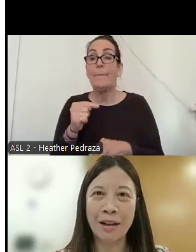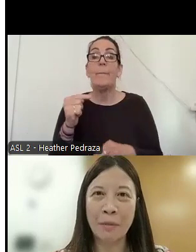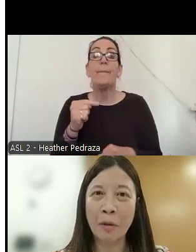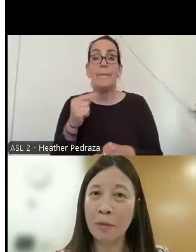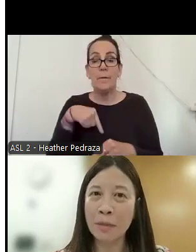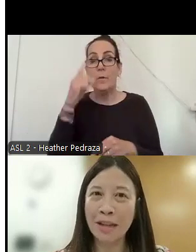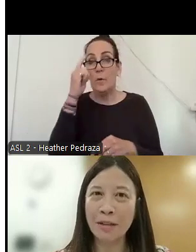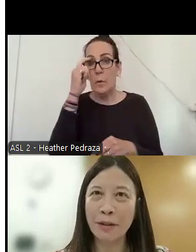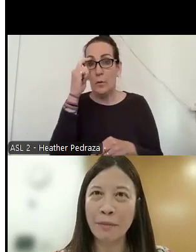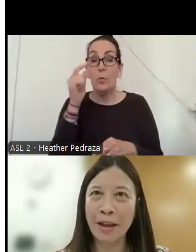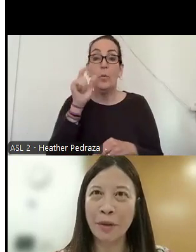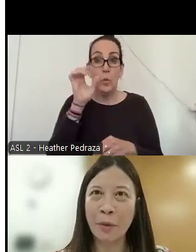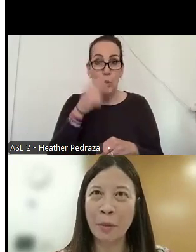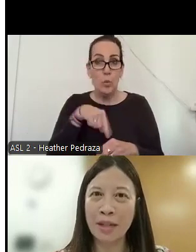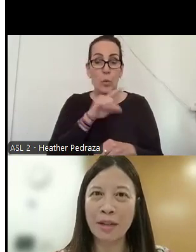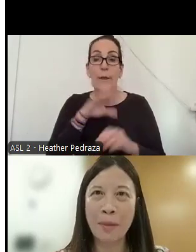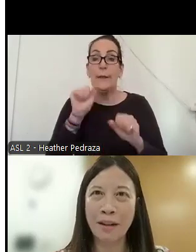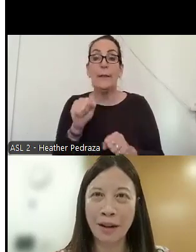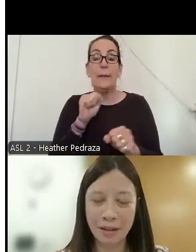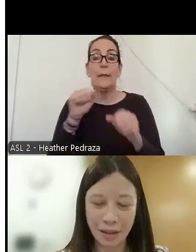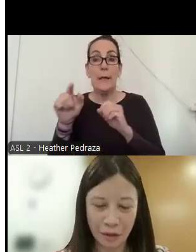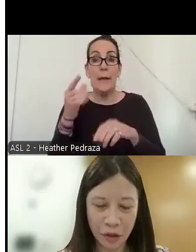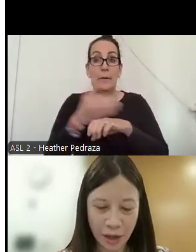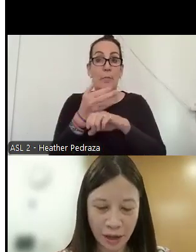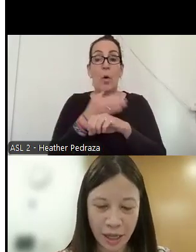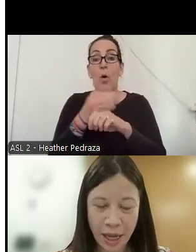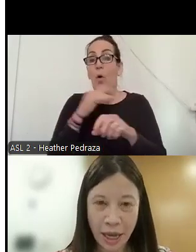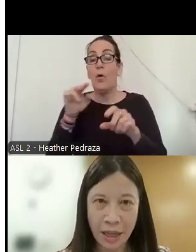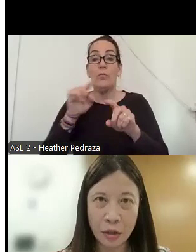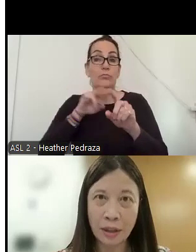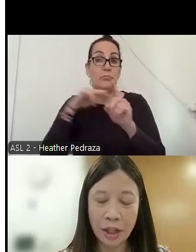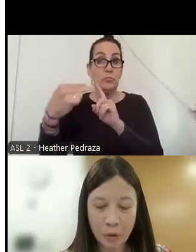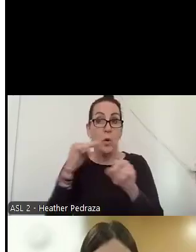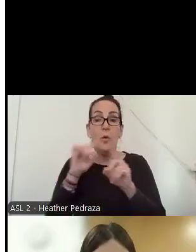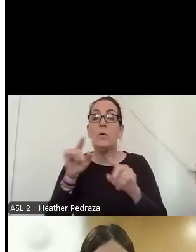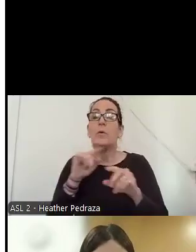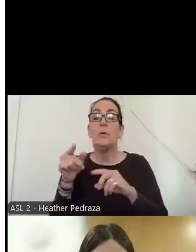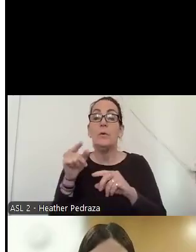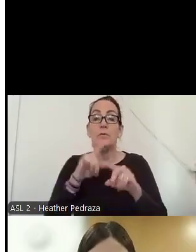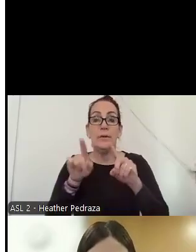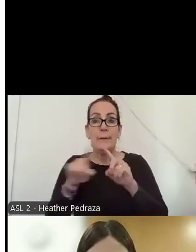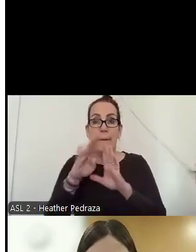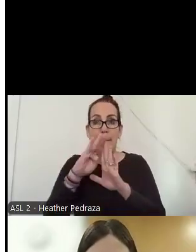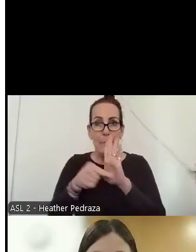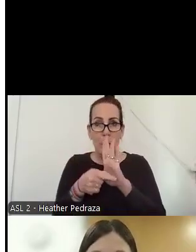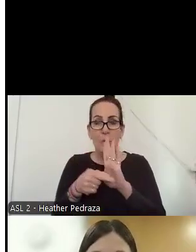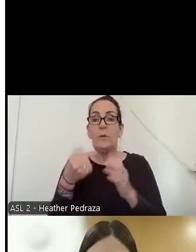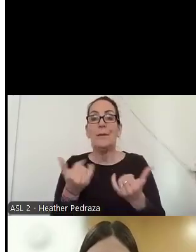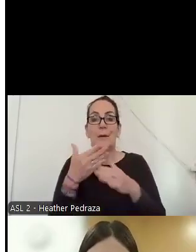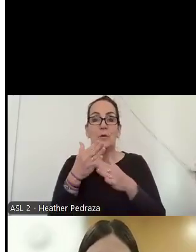get more perspective from everyone with the different backgrounds that you've shared. To learn more about our new members